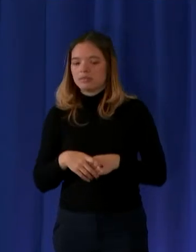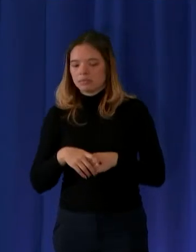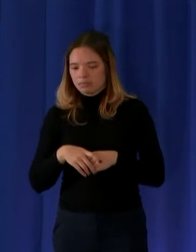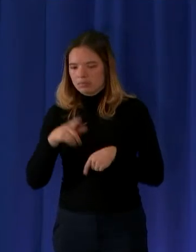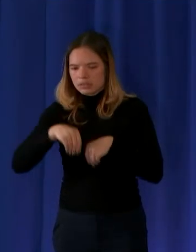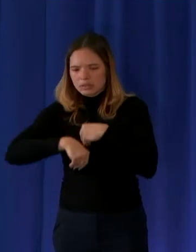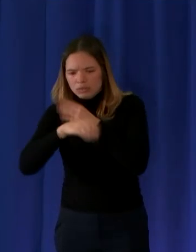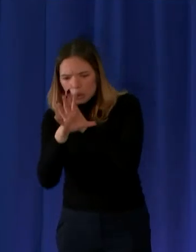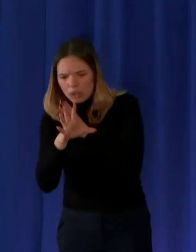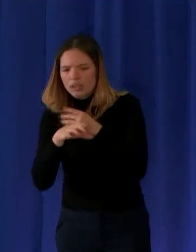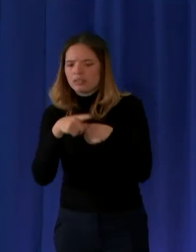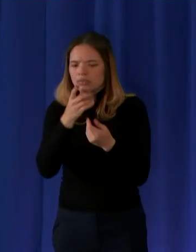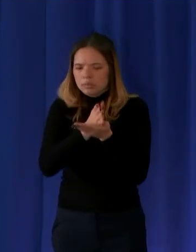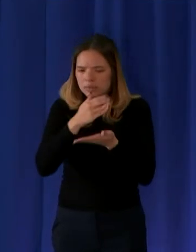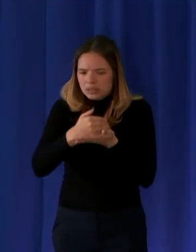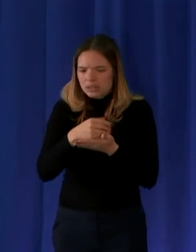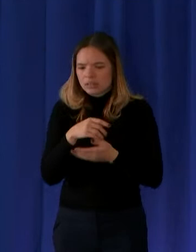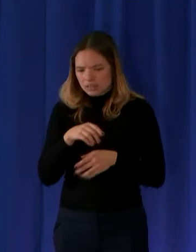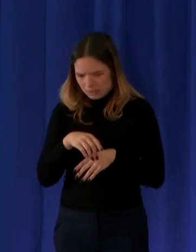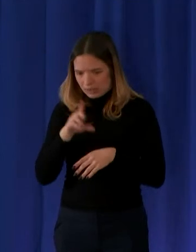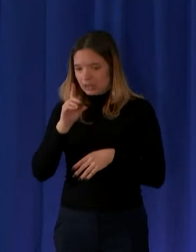virtually by going to